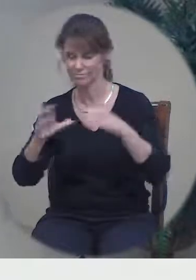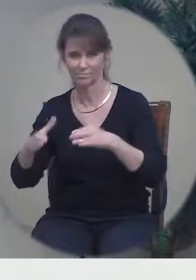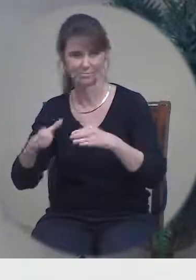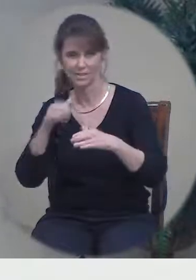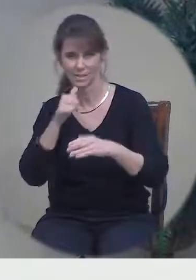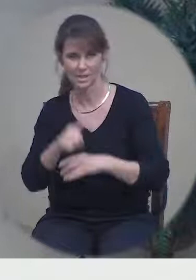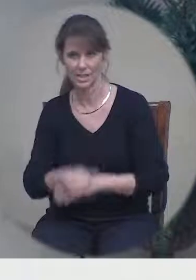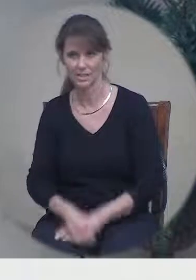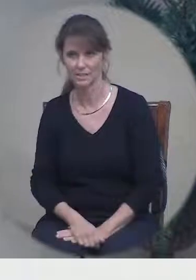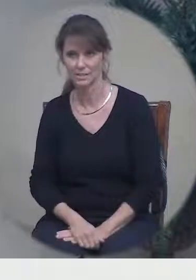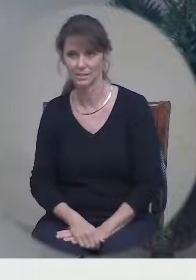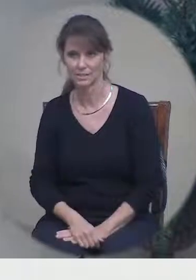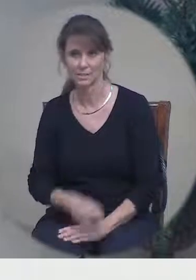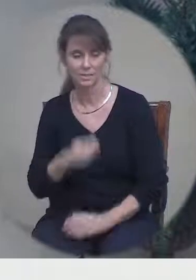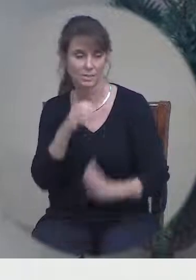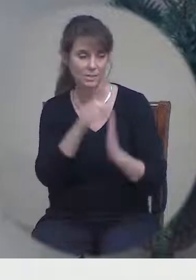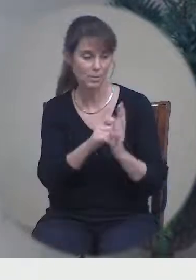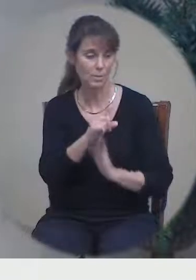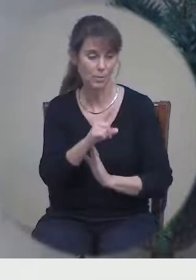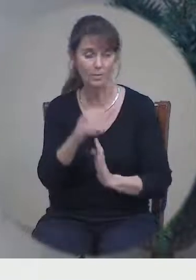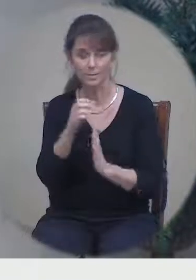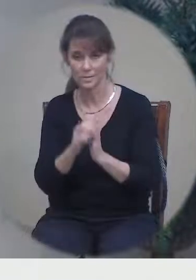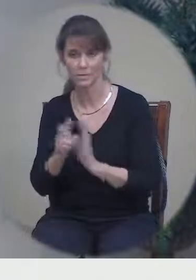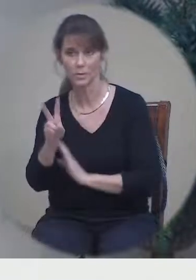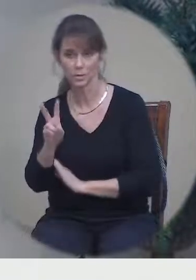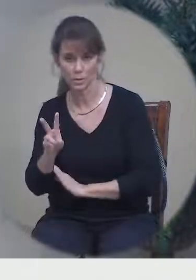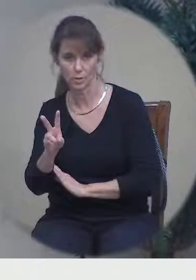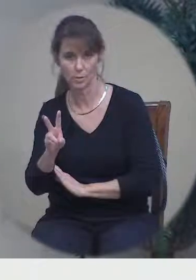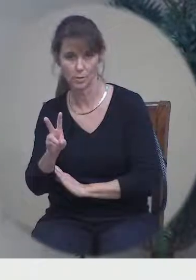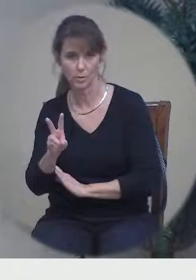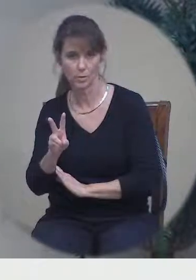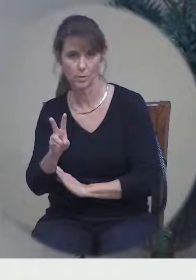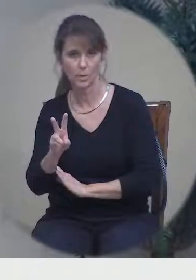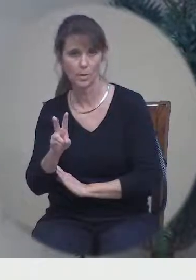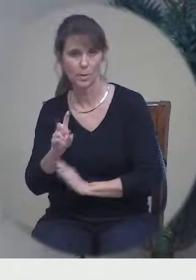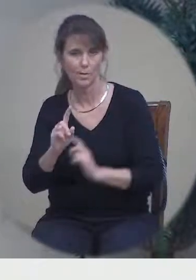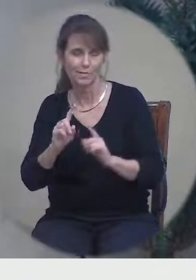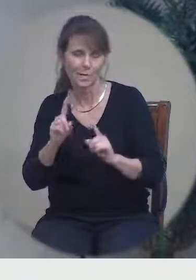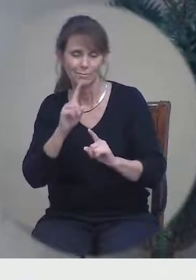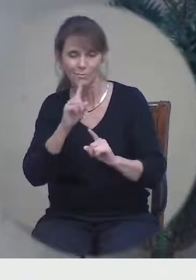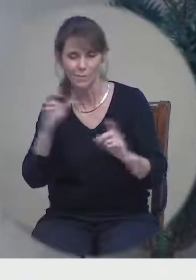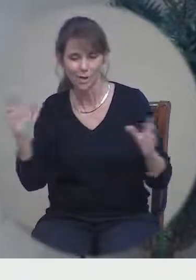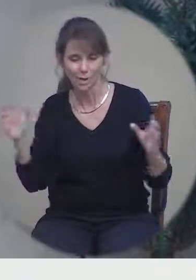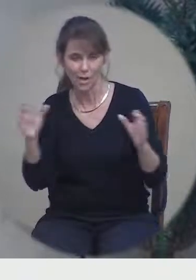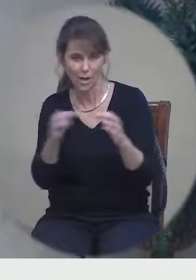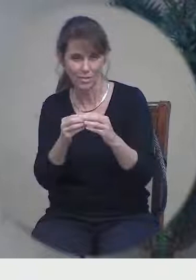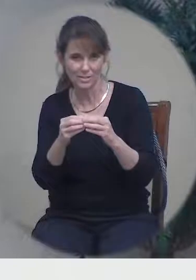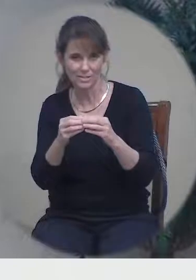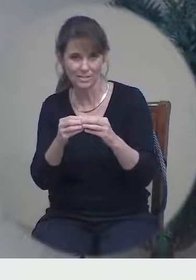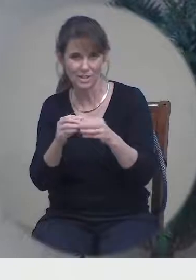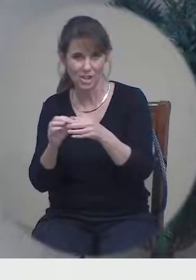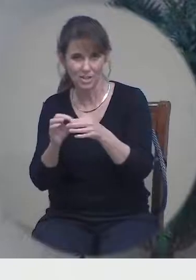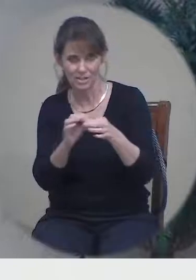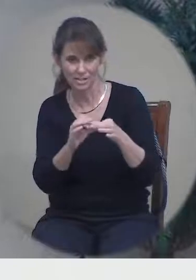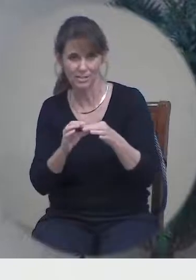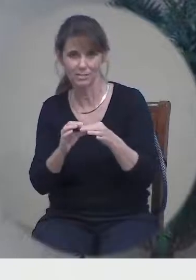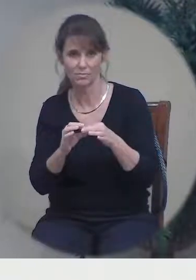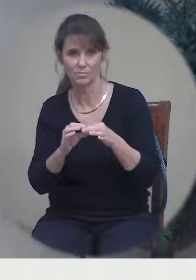a trial in chapter 2, but really the whole book of Job is the trial of humanity. And what I